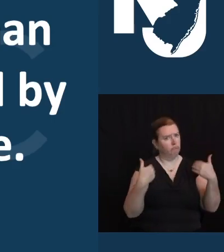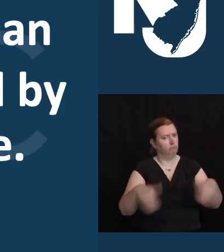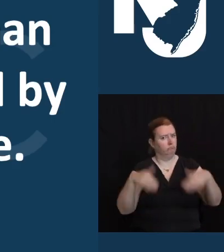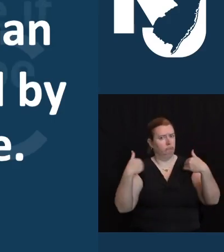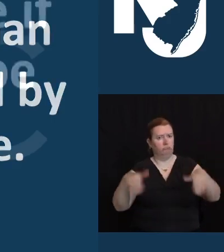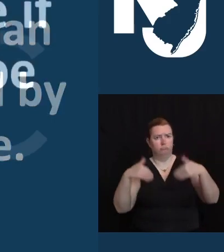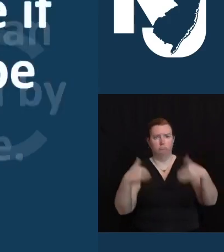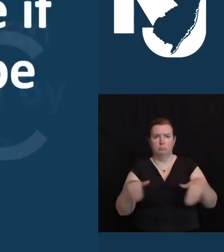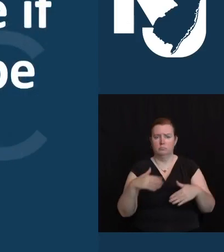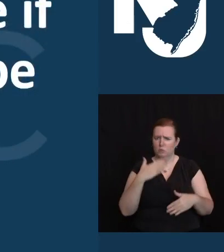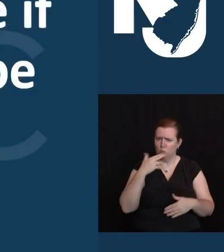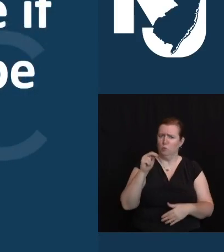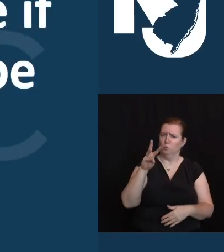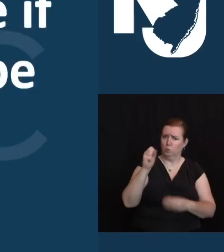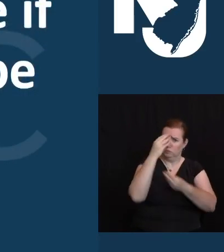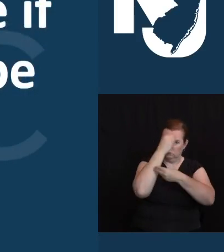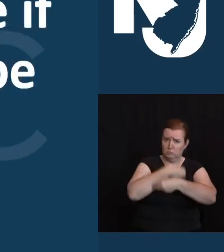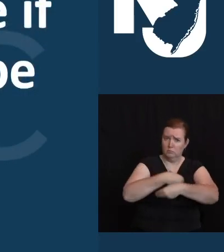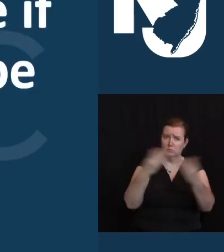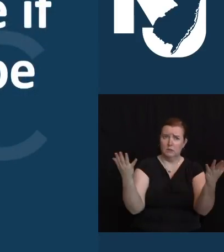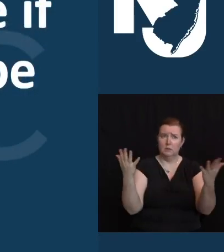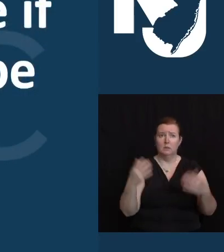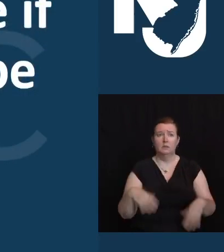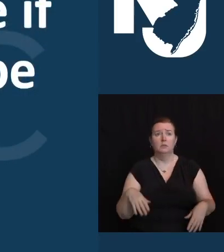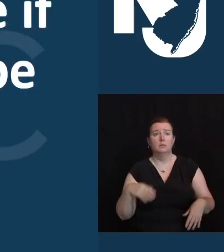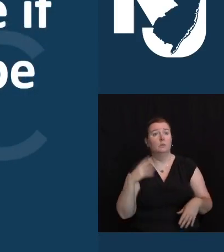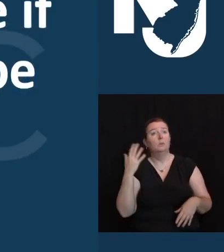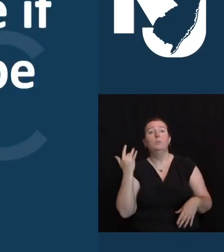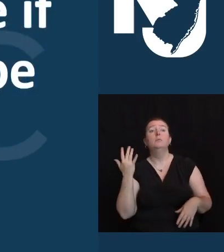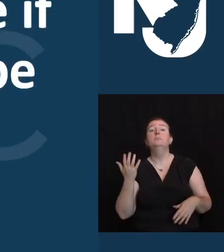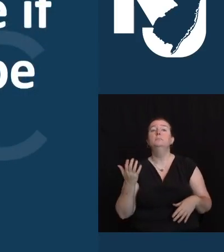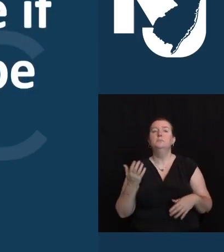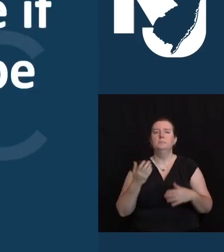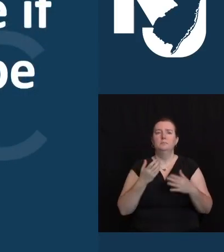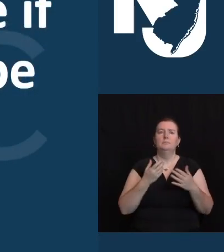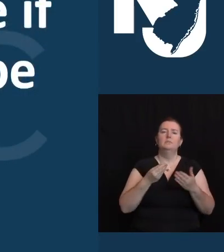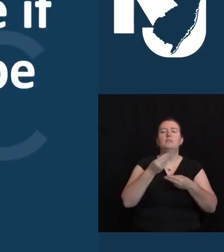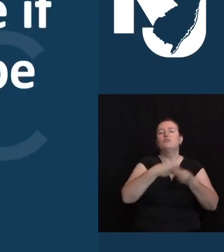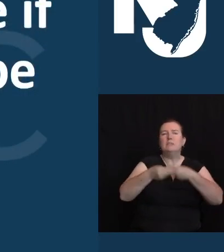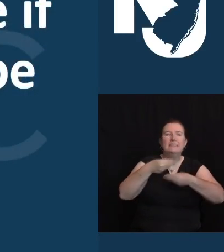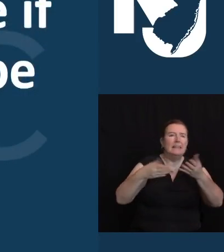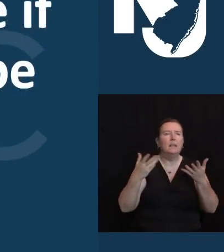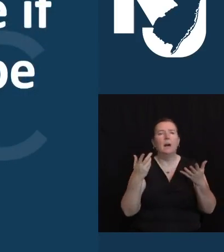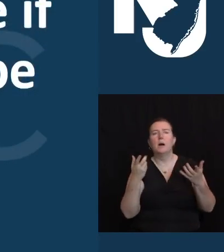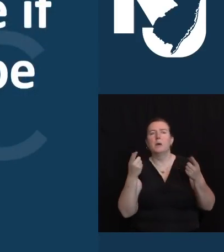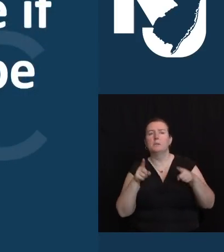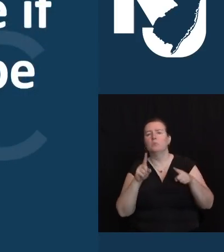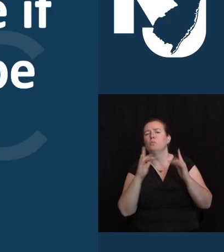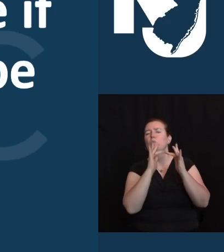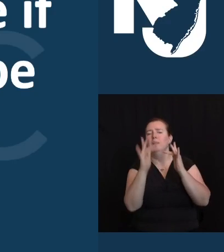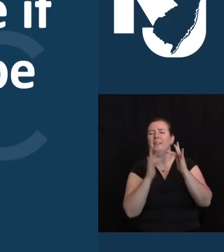of this success has been because so many transactions can be completed online right there at